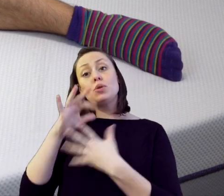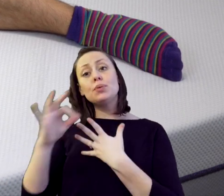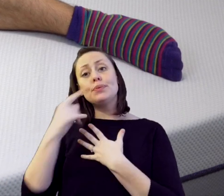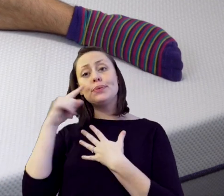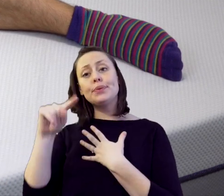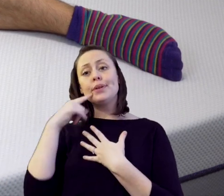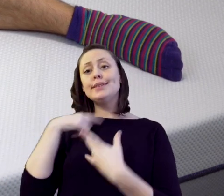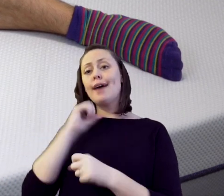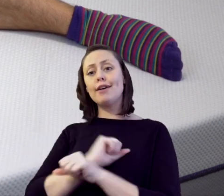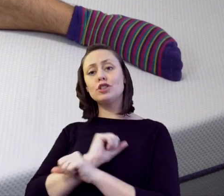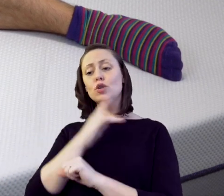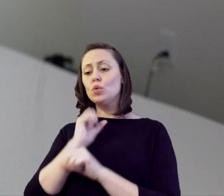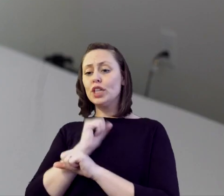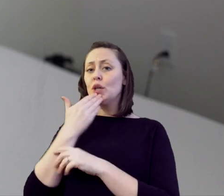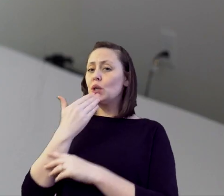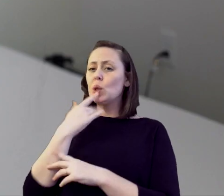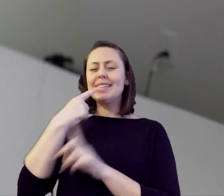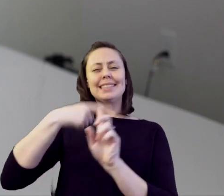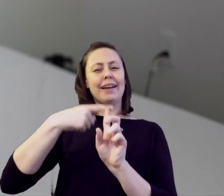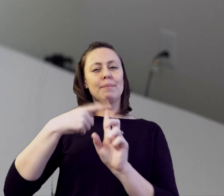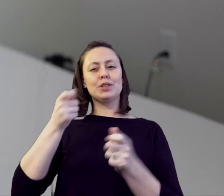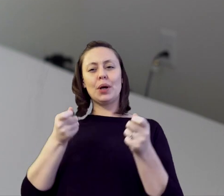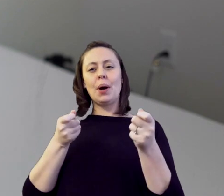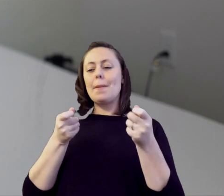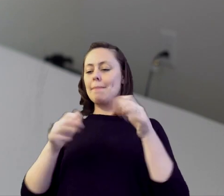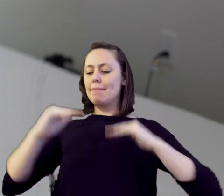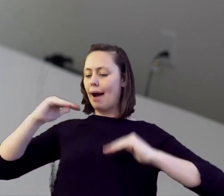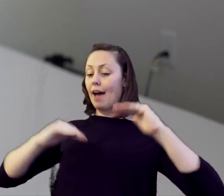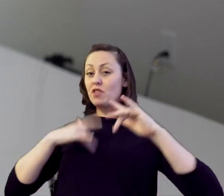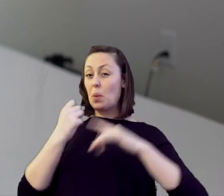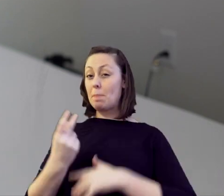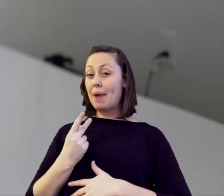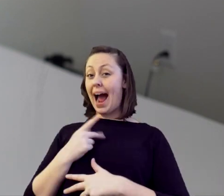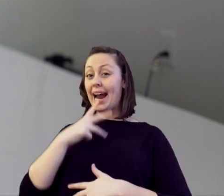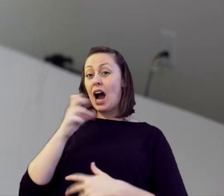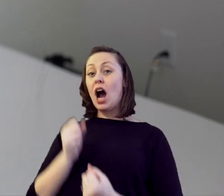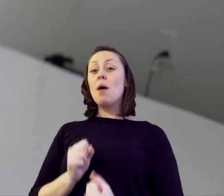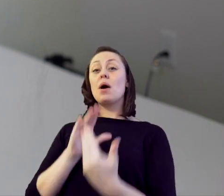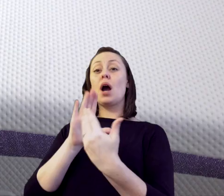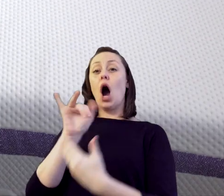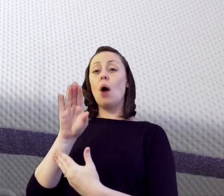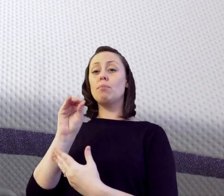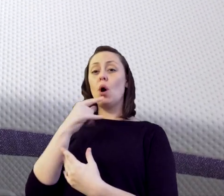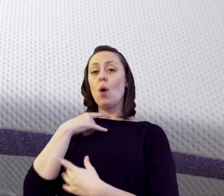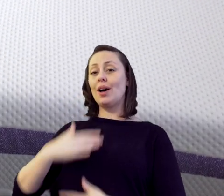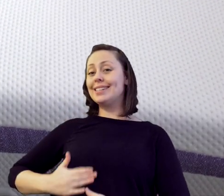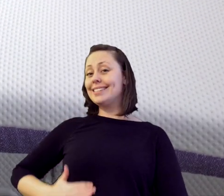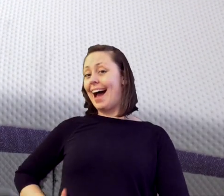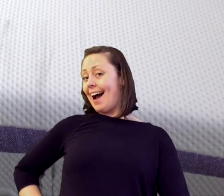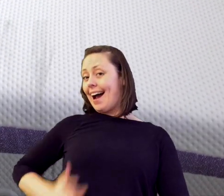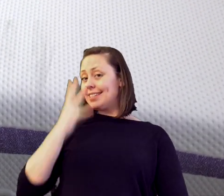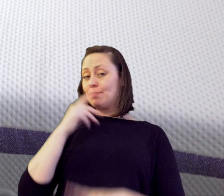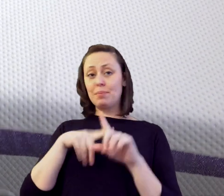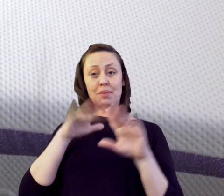actually really good temperature balancing. If you're a back, combo, or side sleeper, this might be a good mattress for you. You can